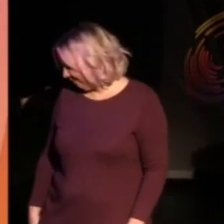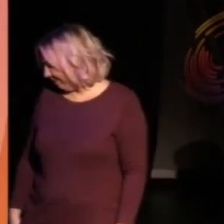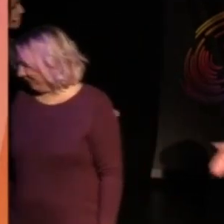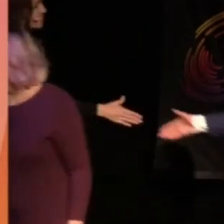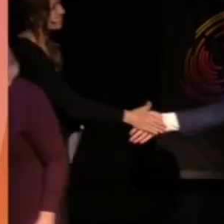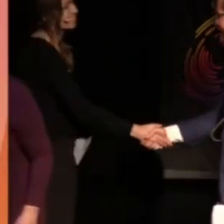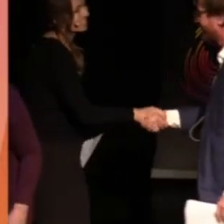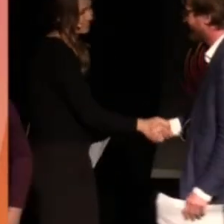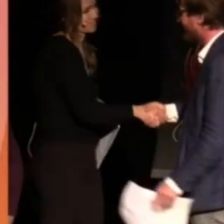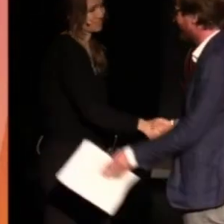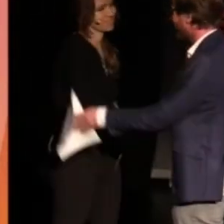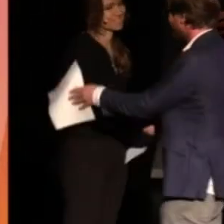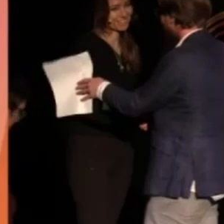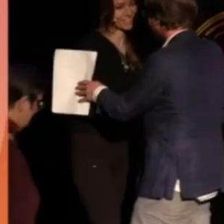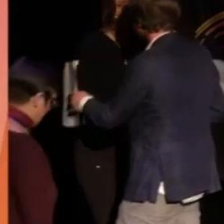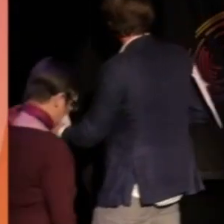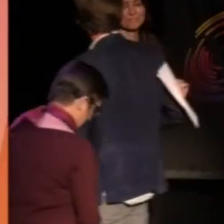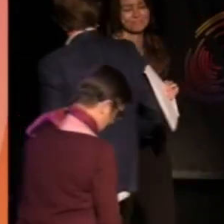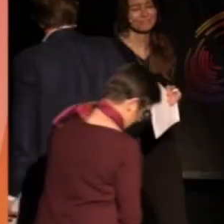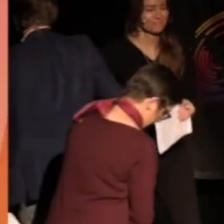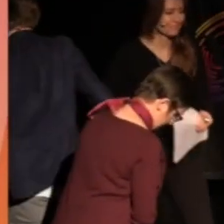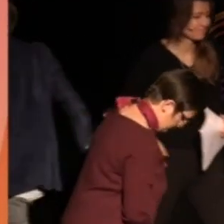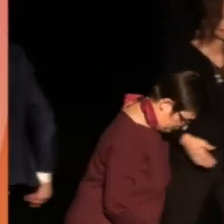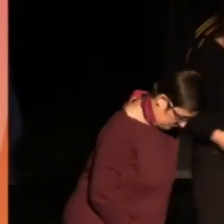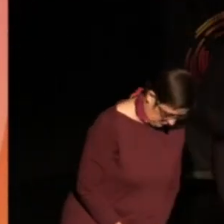Thank you, Elif. Thanks so much.